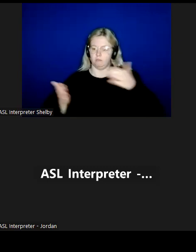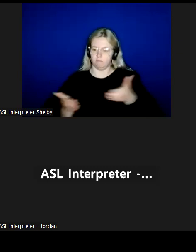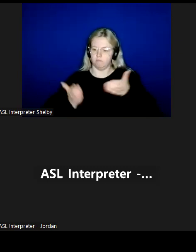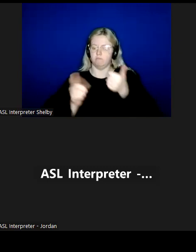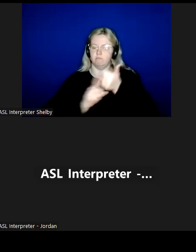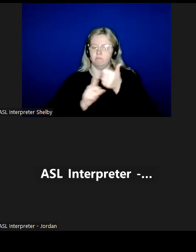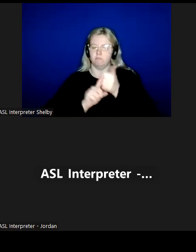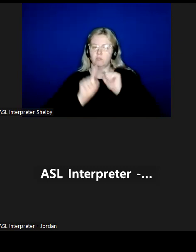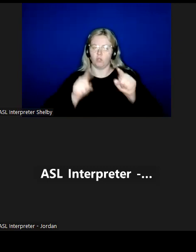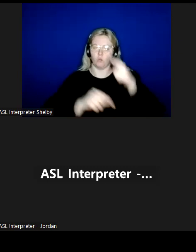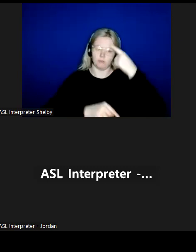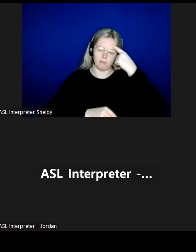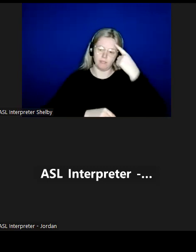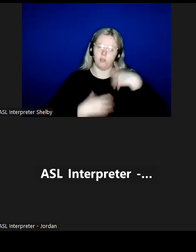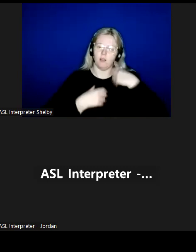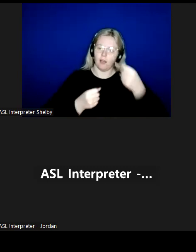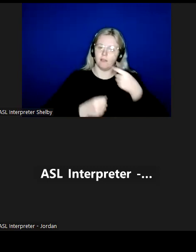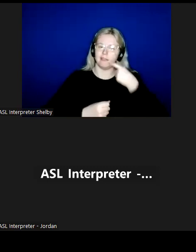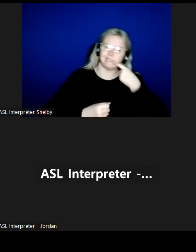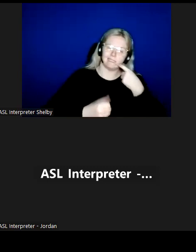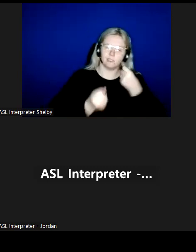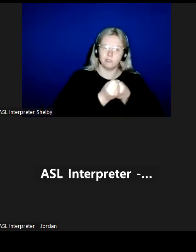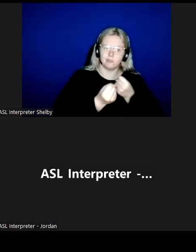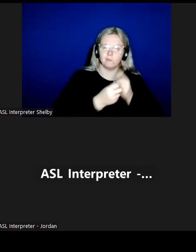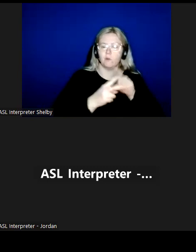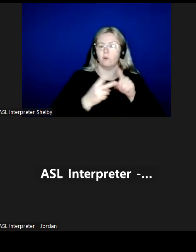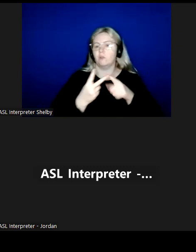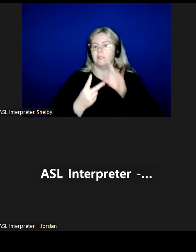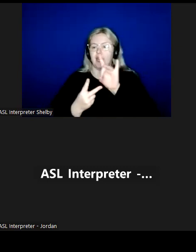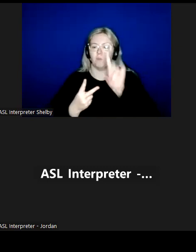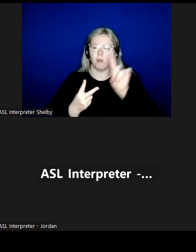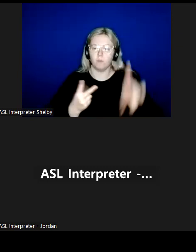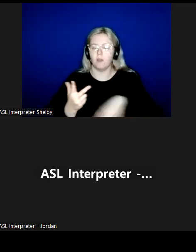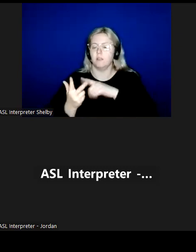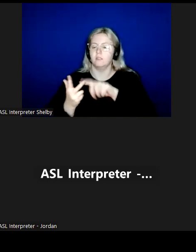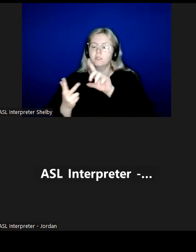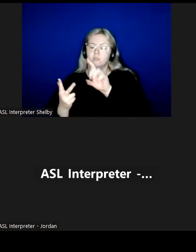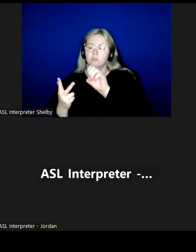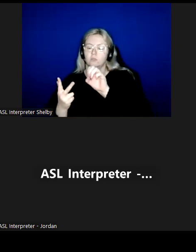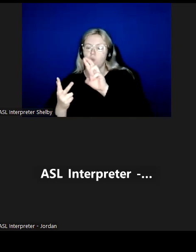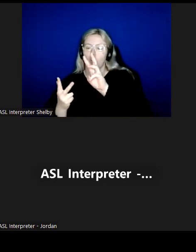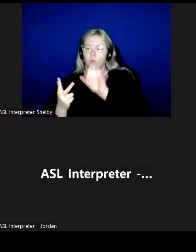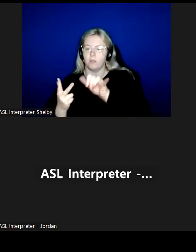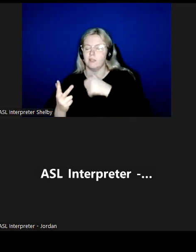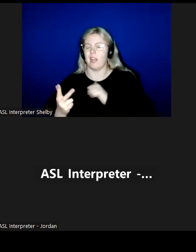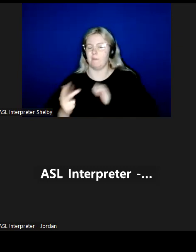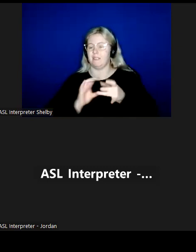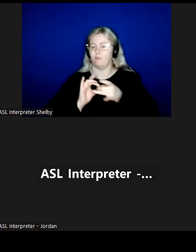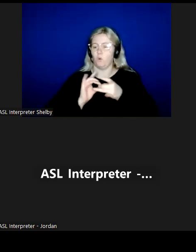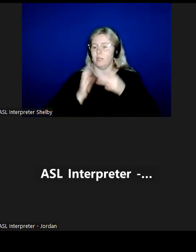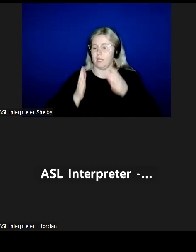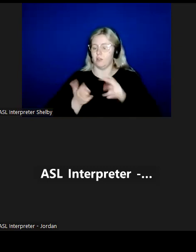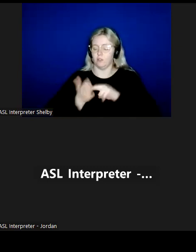call 811 or access doorways to get counseling services. Because I'm a coordinator and I don't provide one-on-one